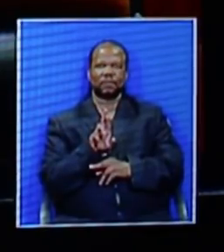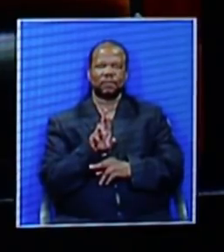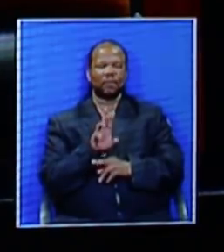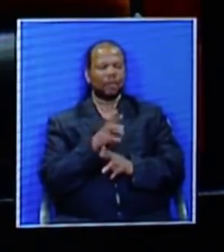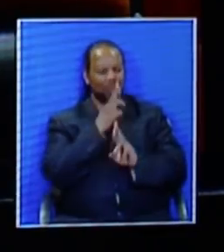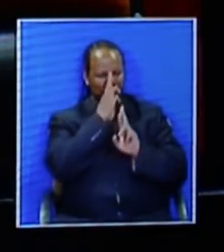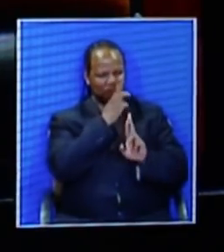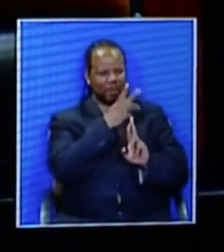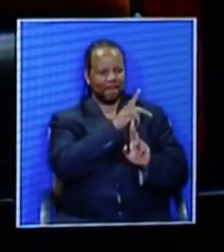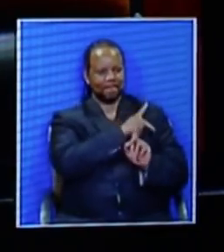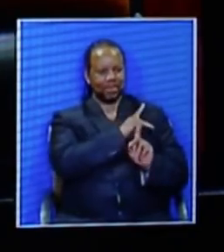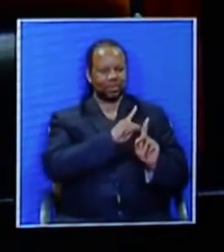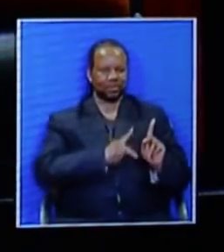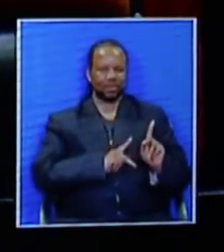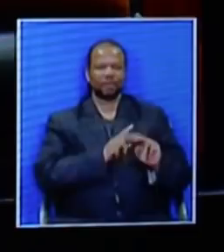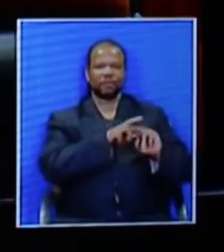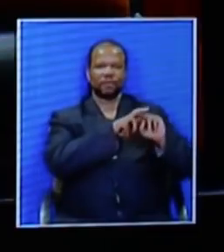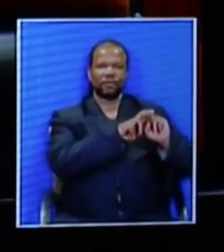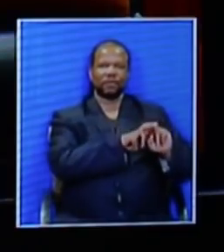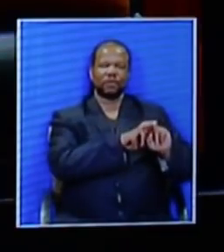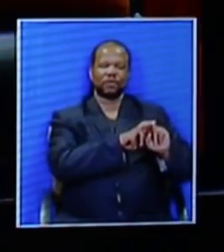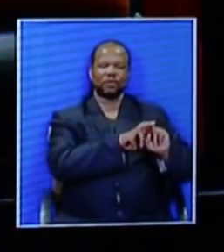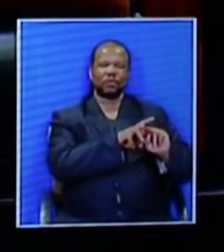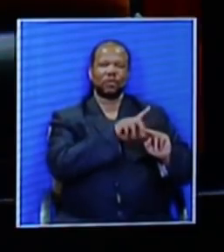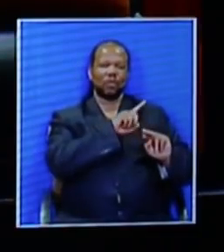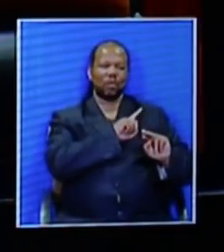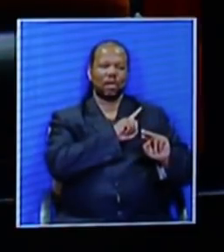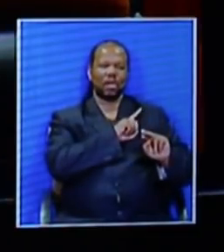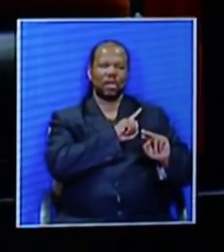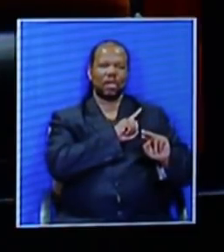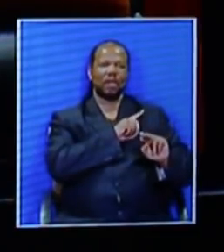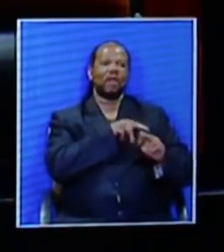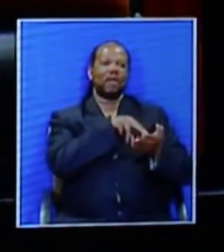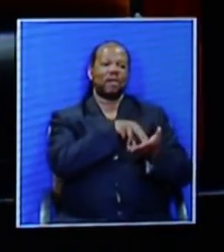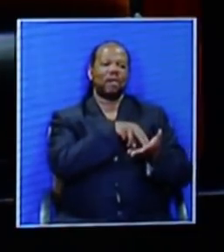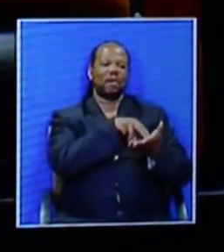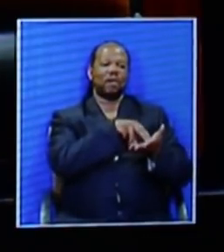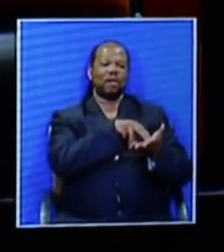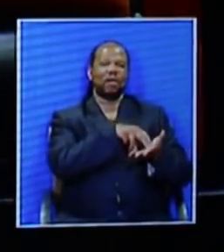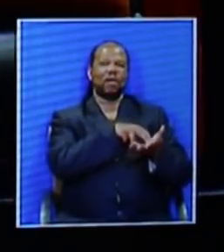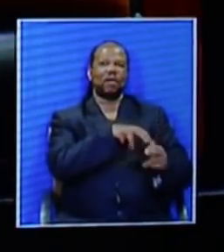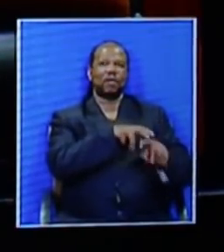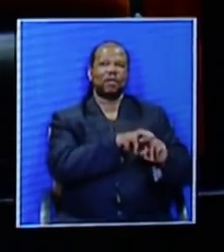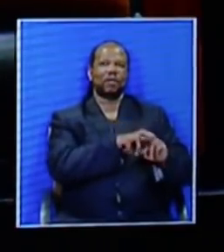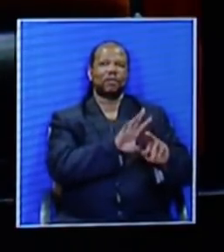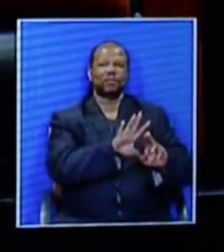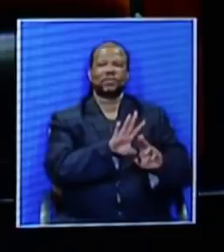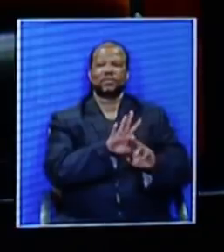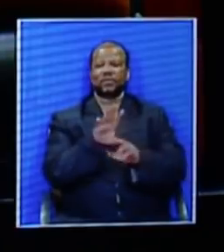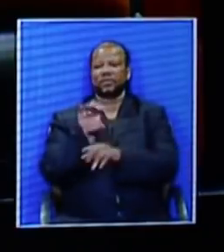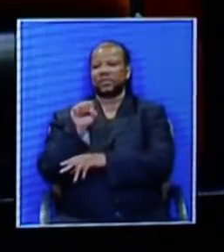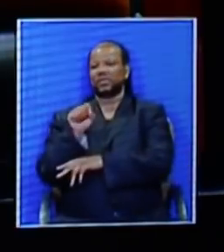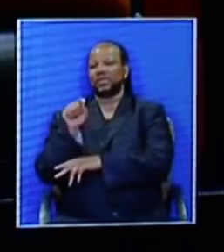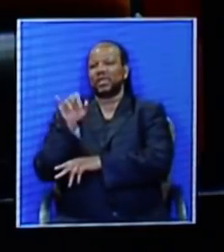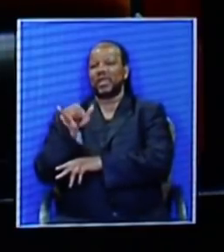Honorable President, please take a seat, otherwise you will end up in trouble. Honorable